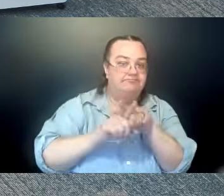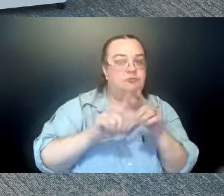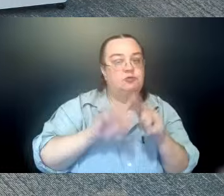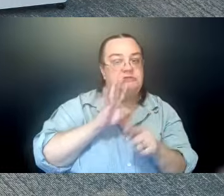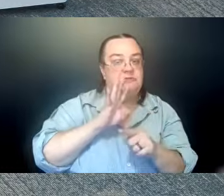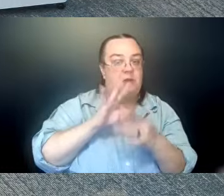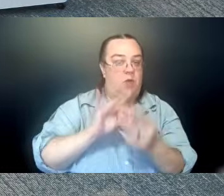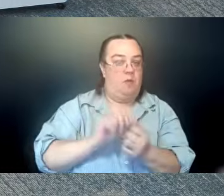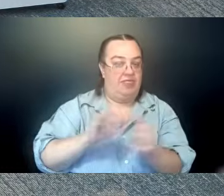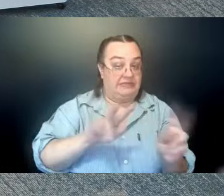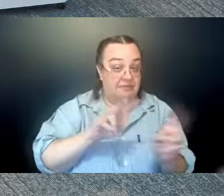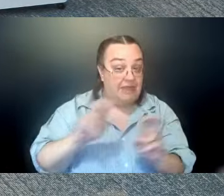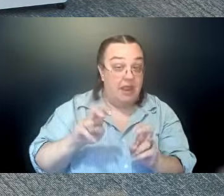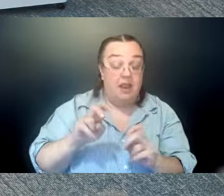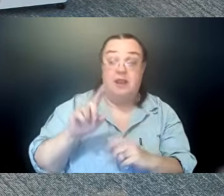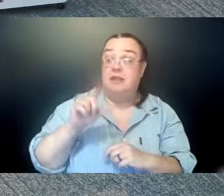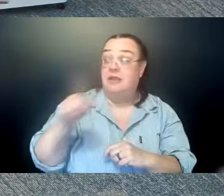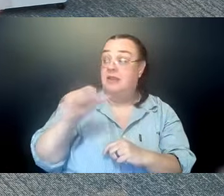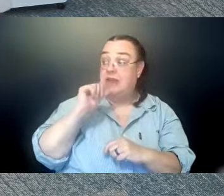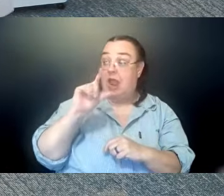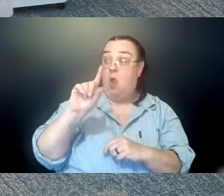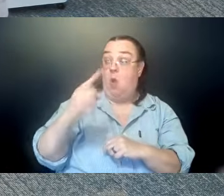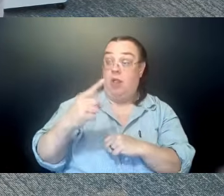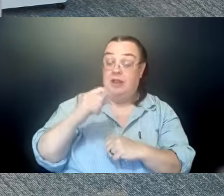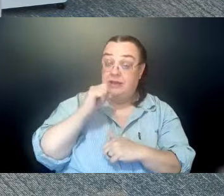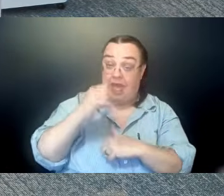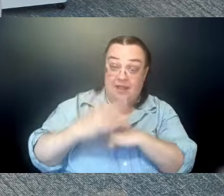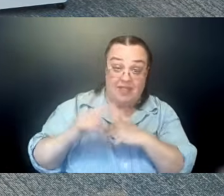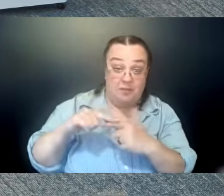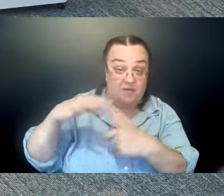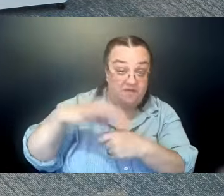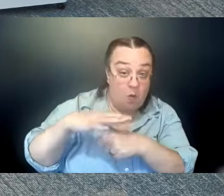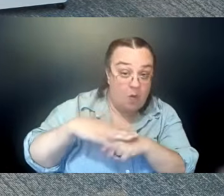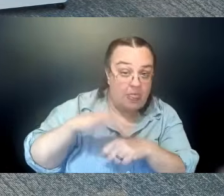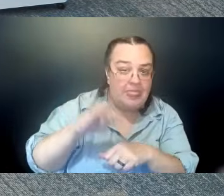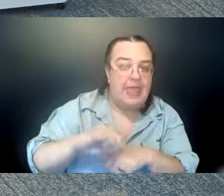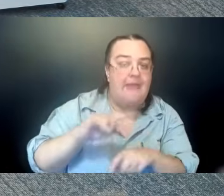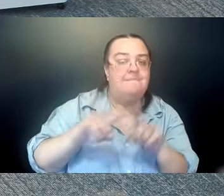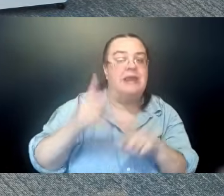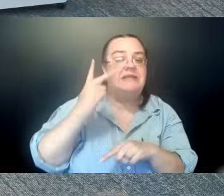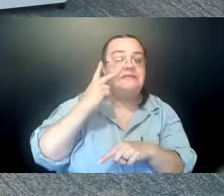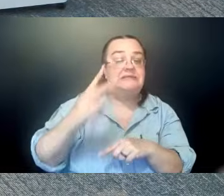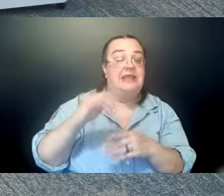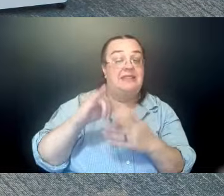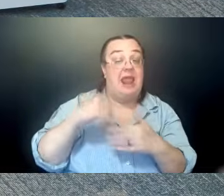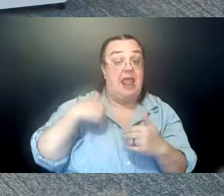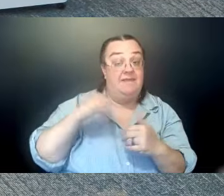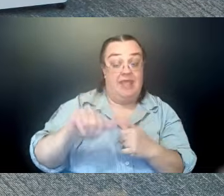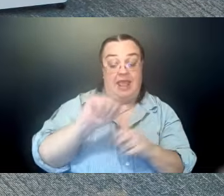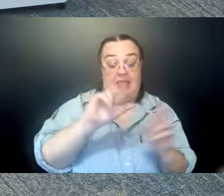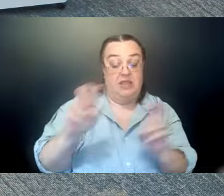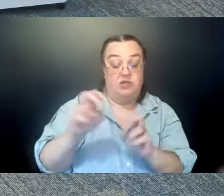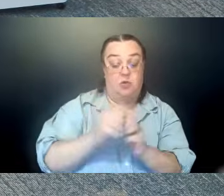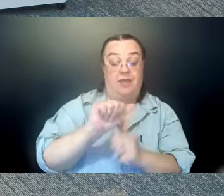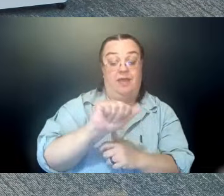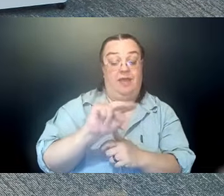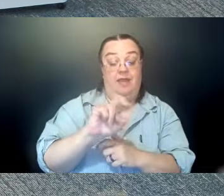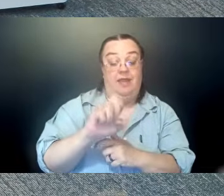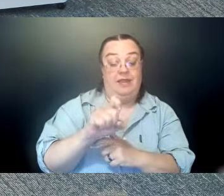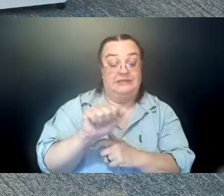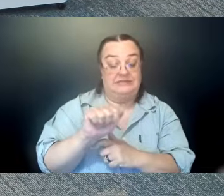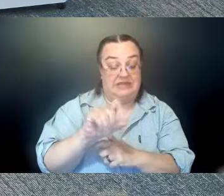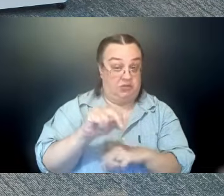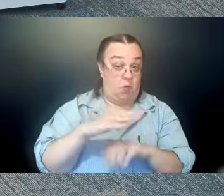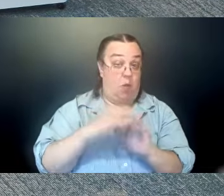Not only is she not available to vote on that, but I see that there is the annexation issue on the agenda